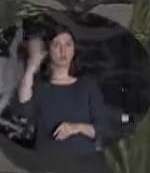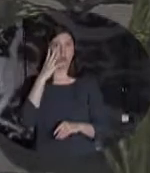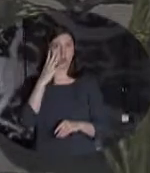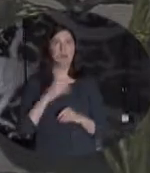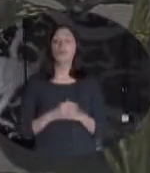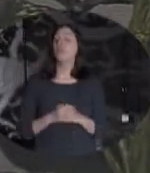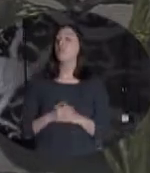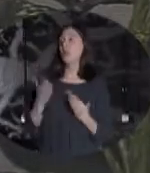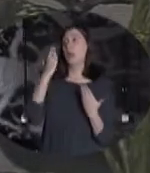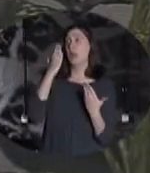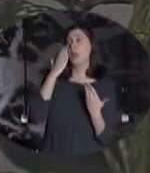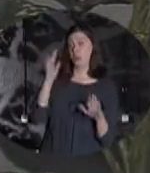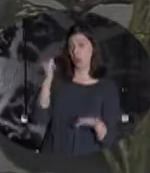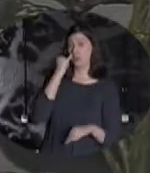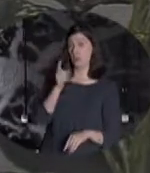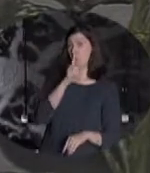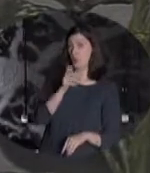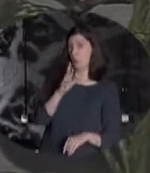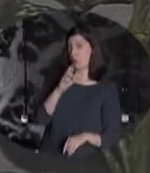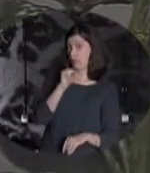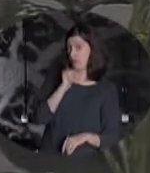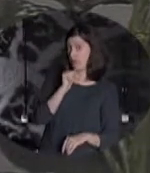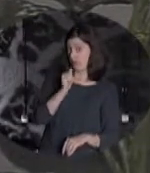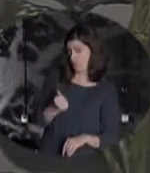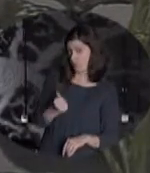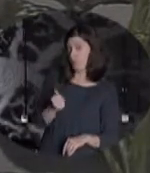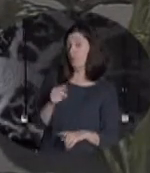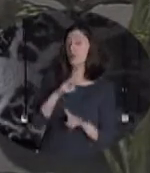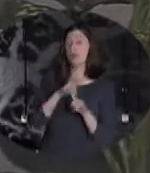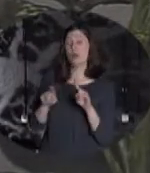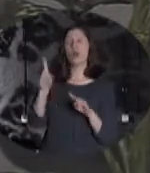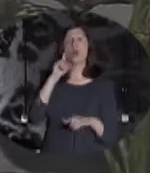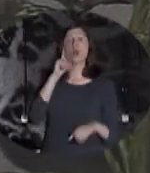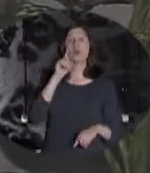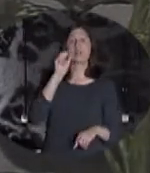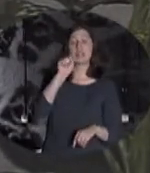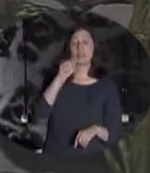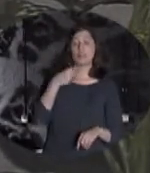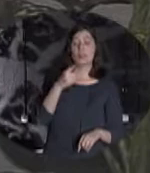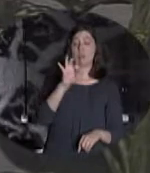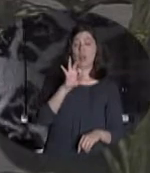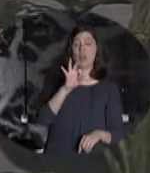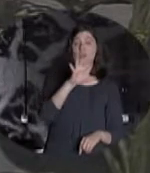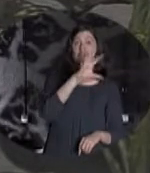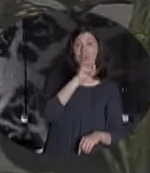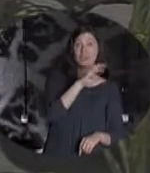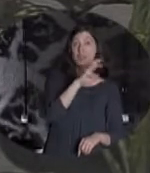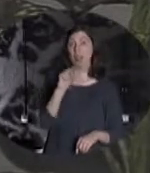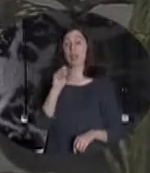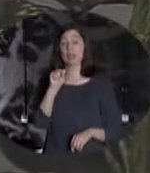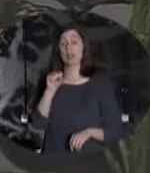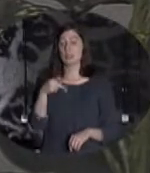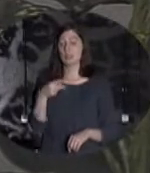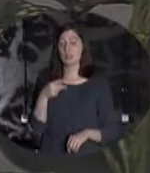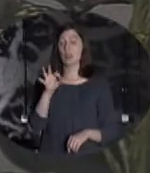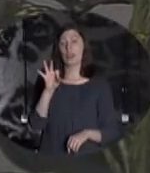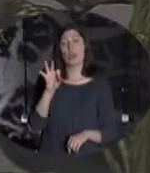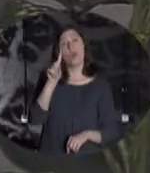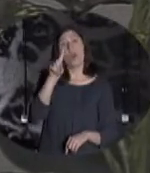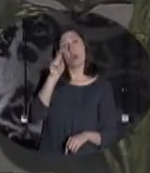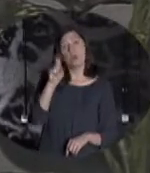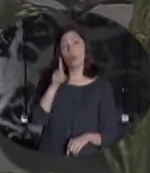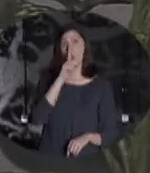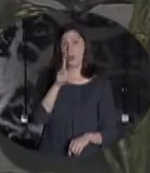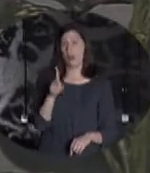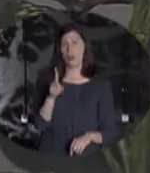don't know if it's a myth or not, but I've heard that SPF 50 in 100, because I've seen 100 out there sure. too, that those really